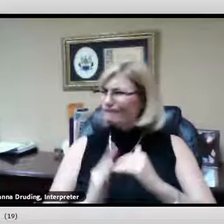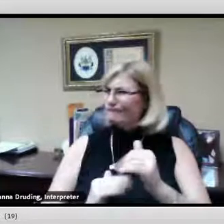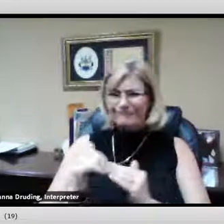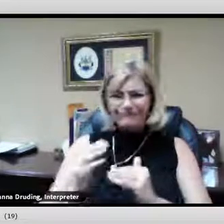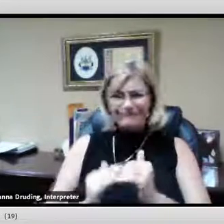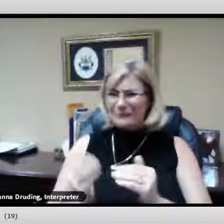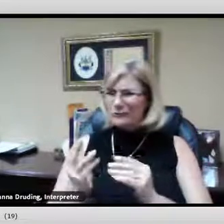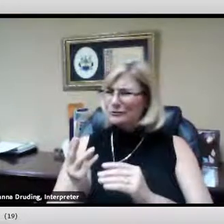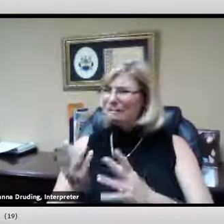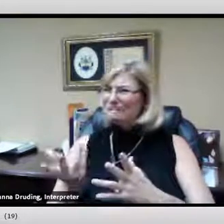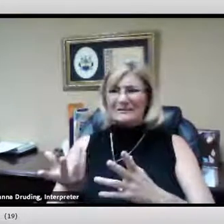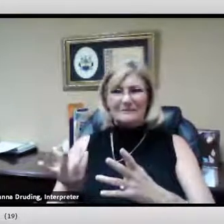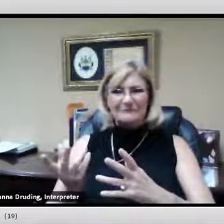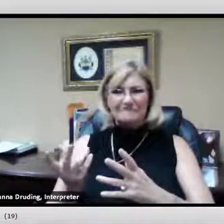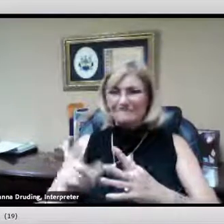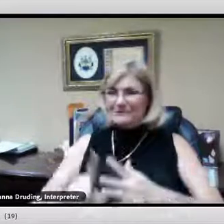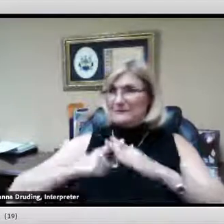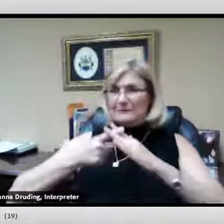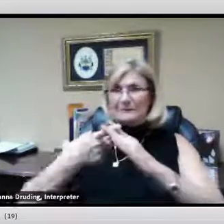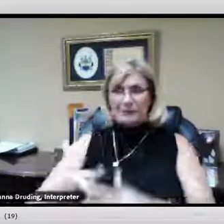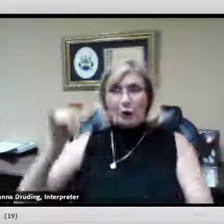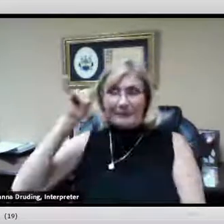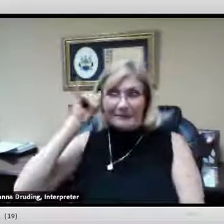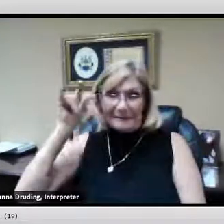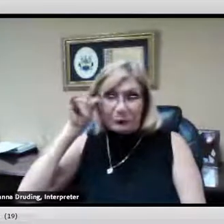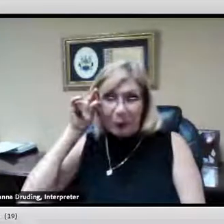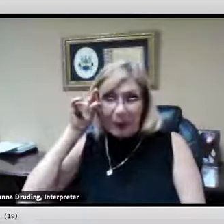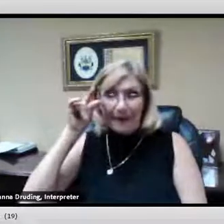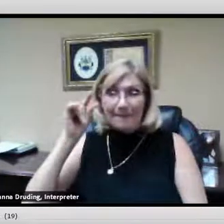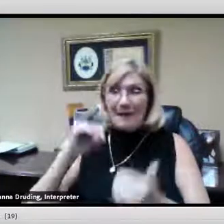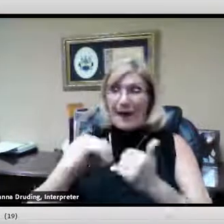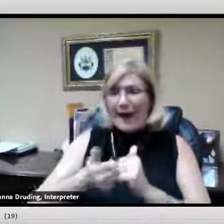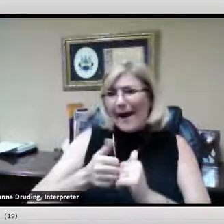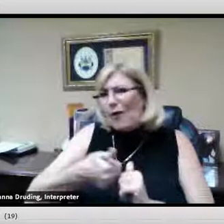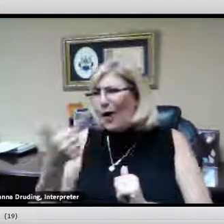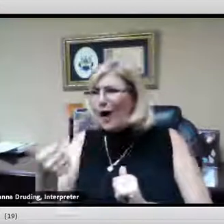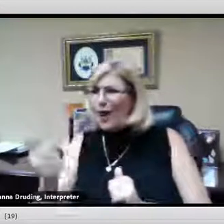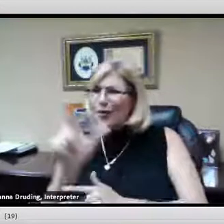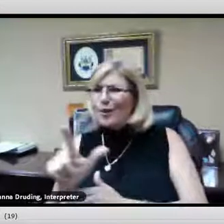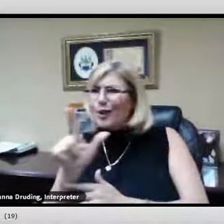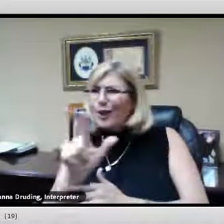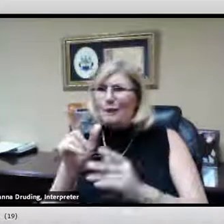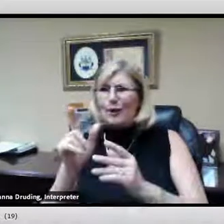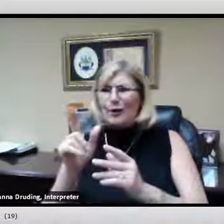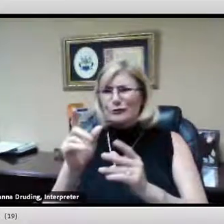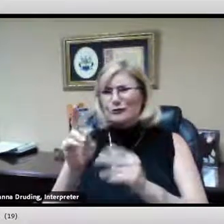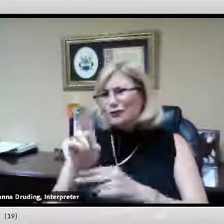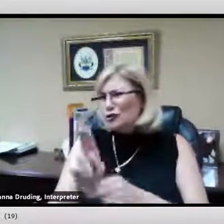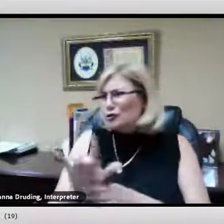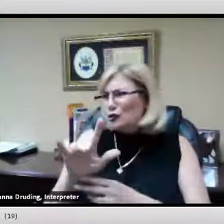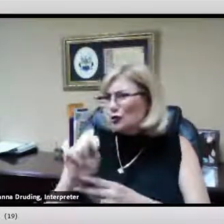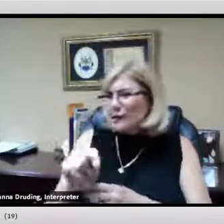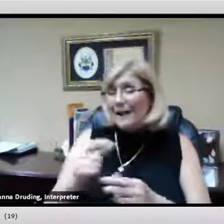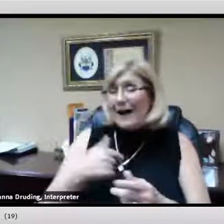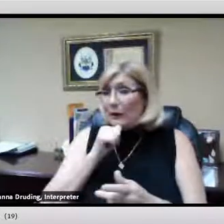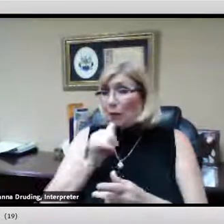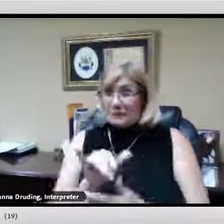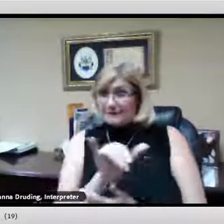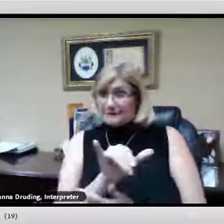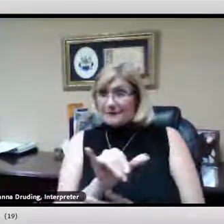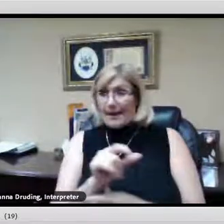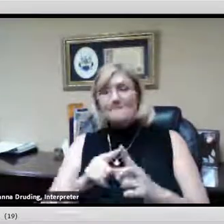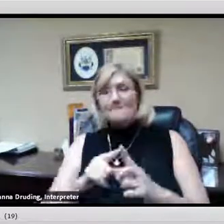in to Instagram, for instance, without knowing how other libraries were using it. Not necessarily using it the same way,